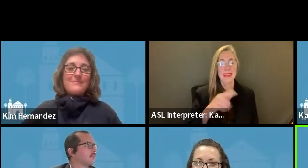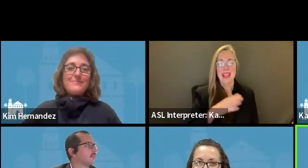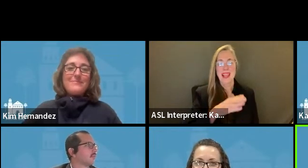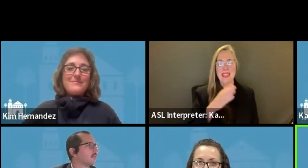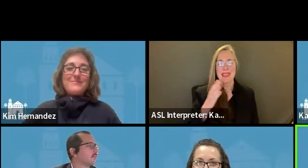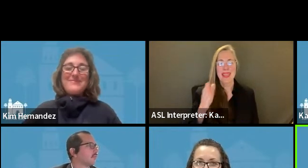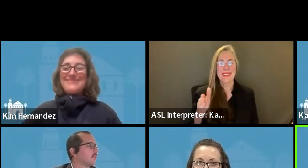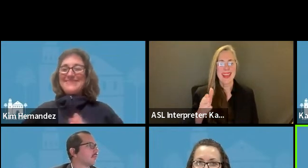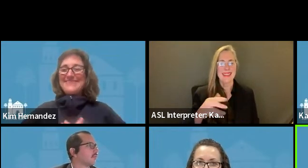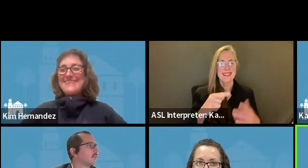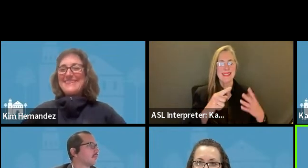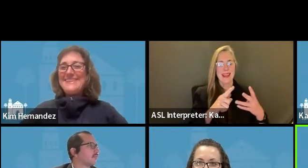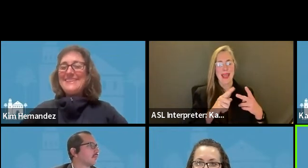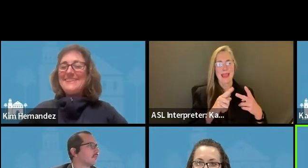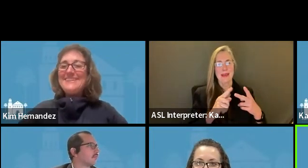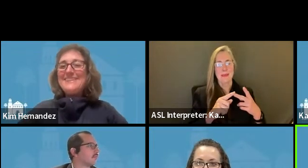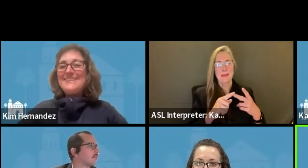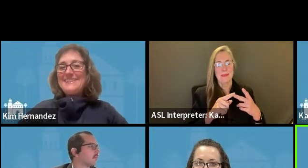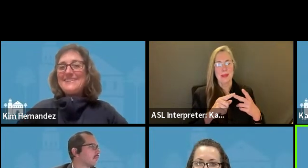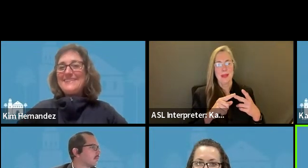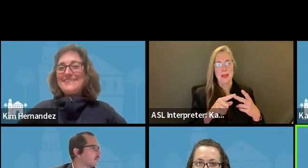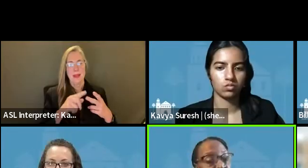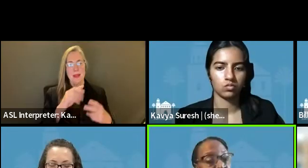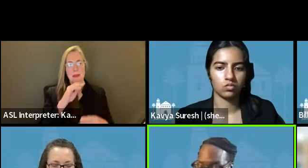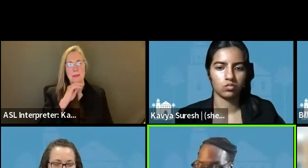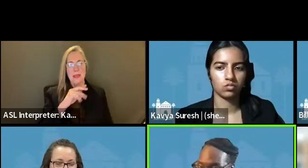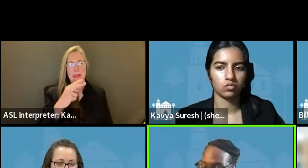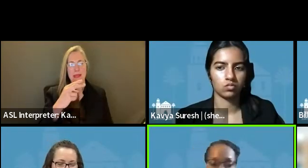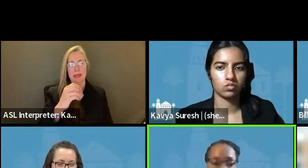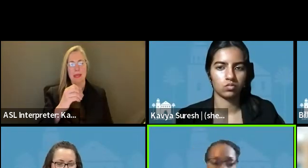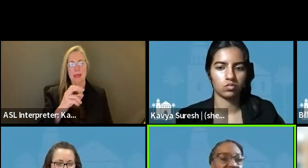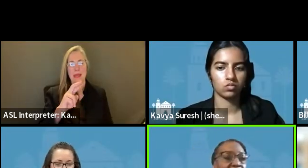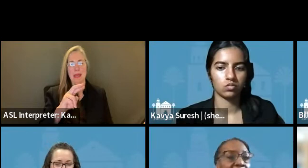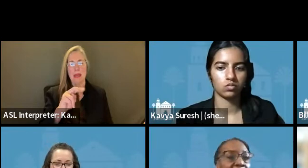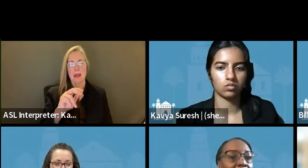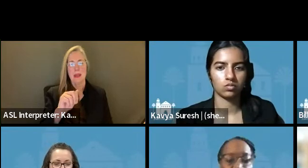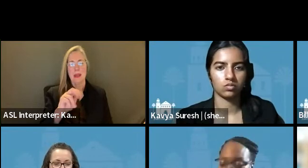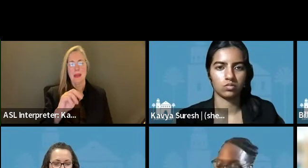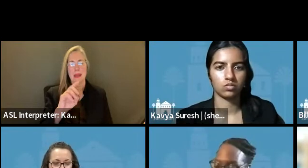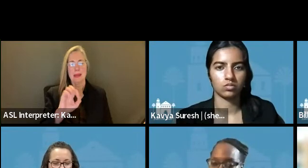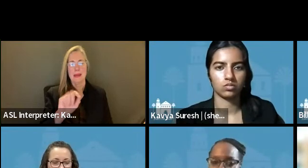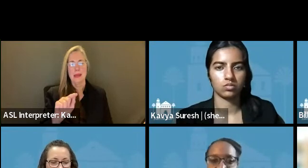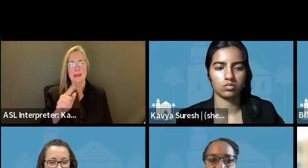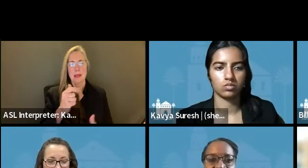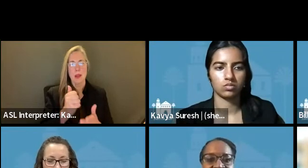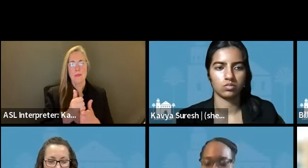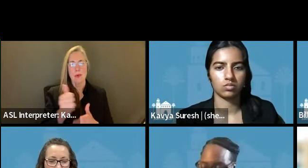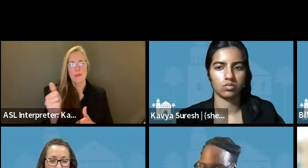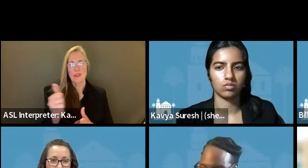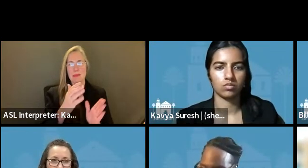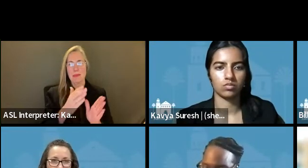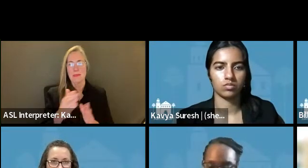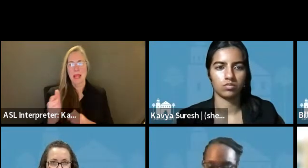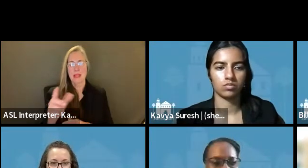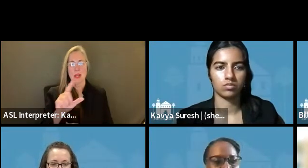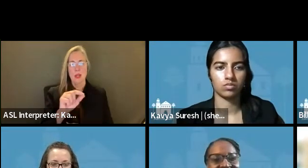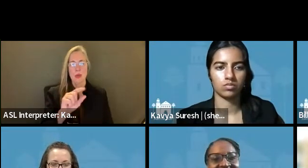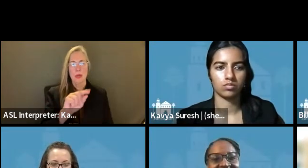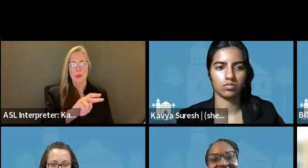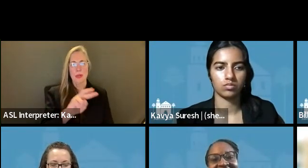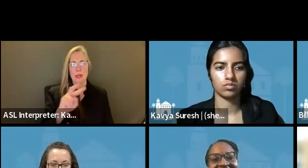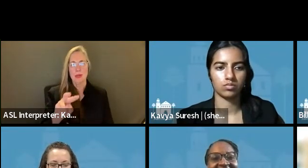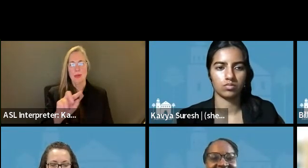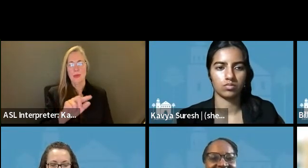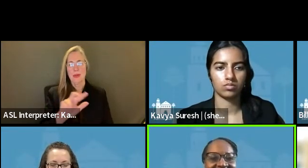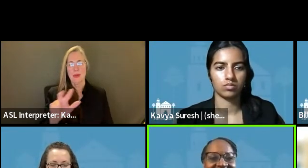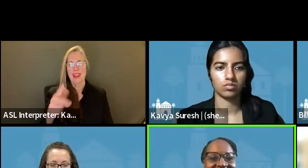Hernandez, approval of the Transportation Plan 2022-23. All right. You're going to get tired of me before this night is